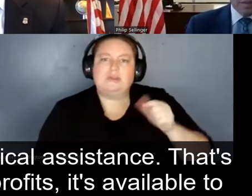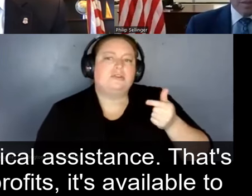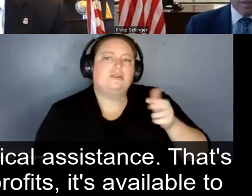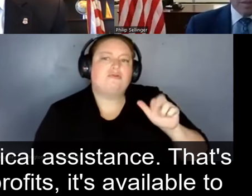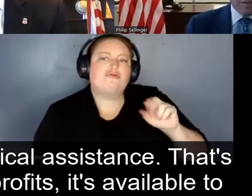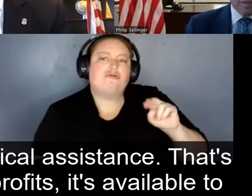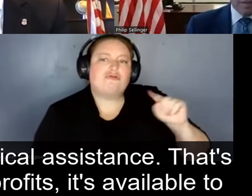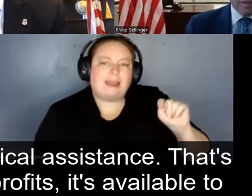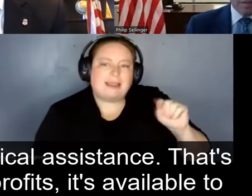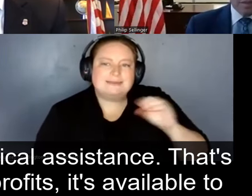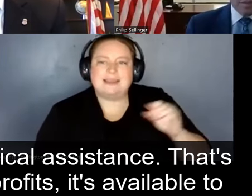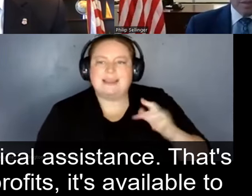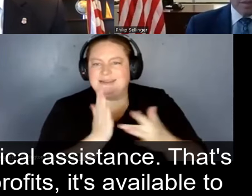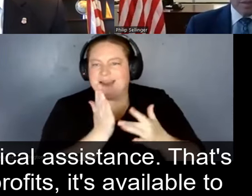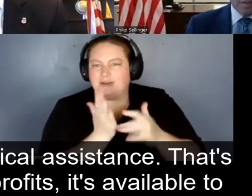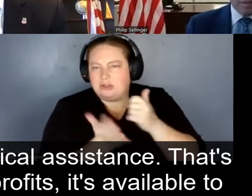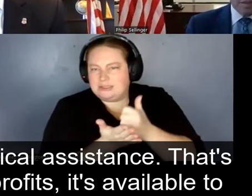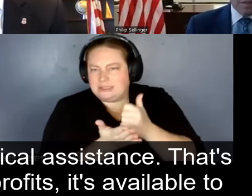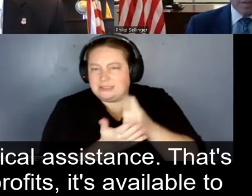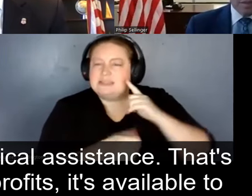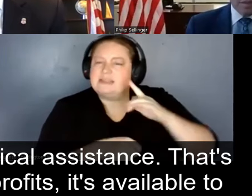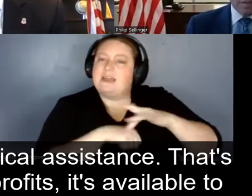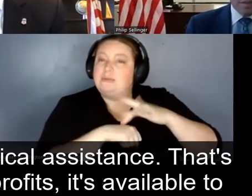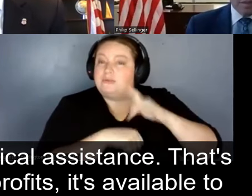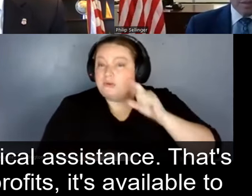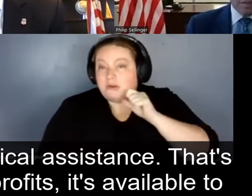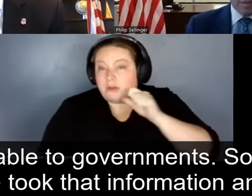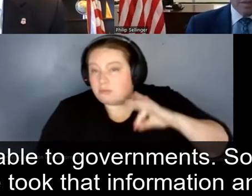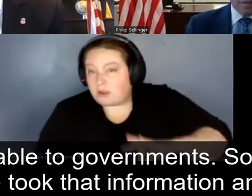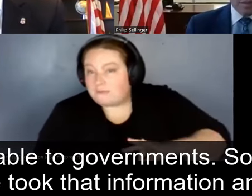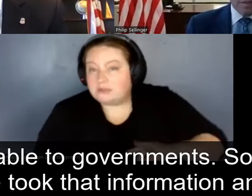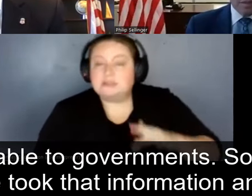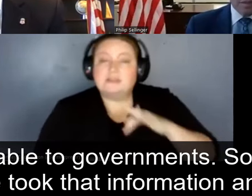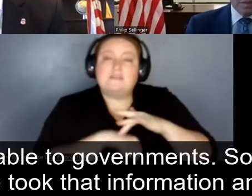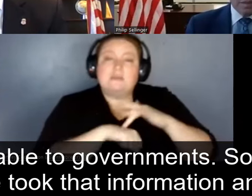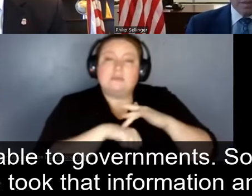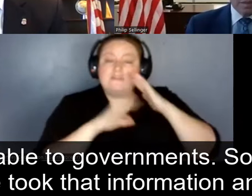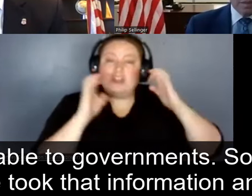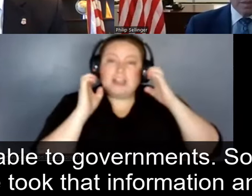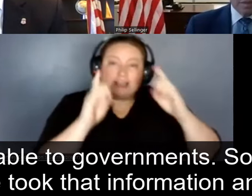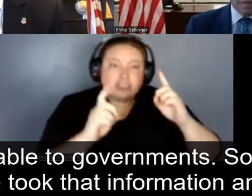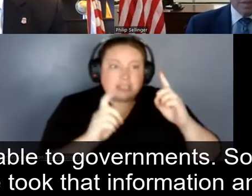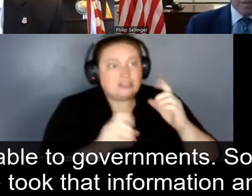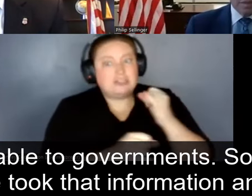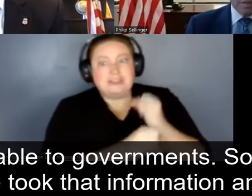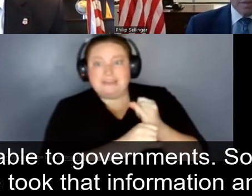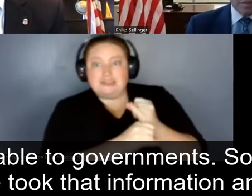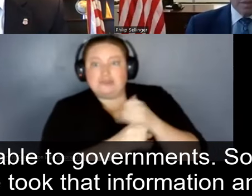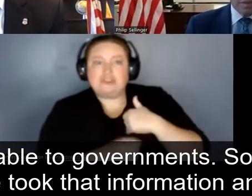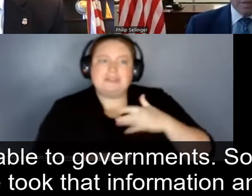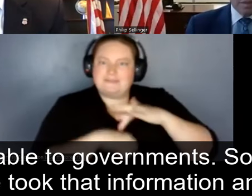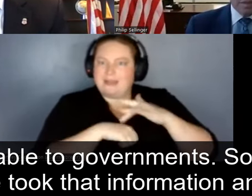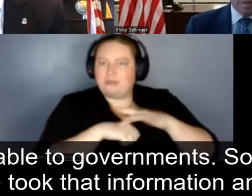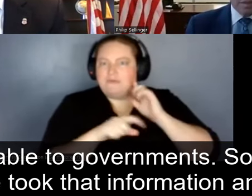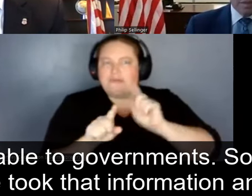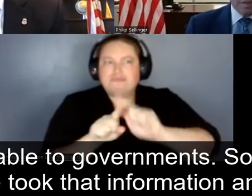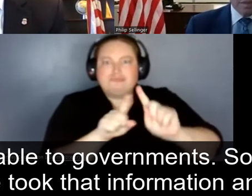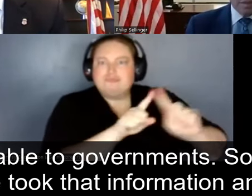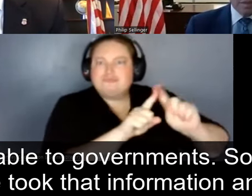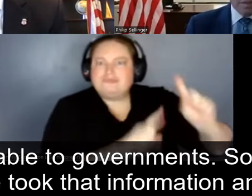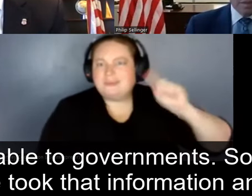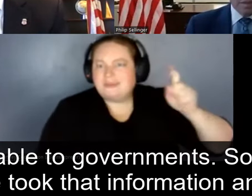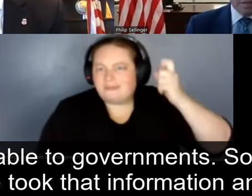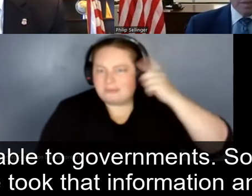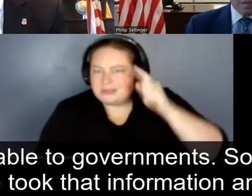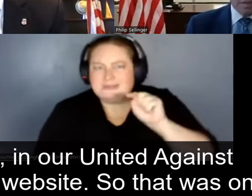assistance that's available to nonprofits, it's available to educational institutions, it's available to governments. So we took that and we